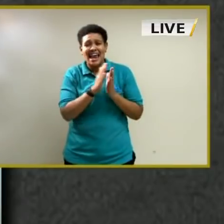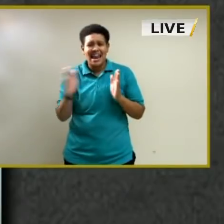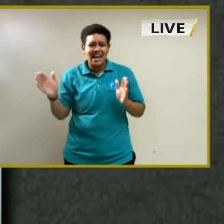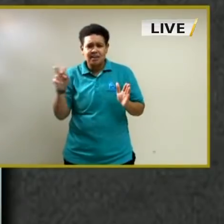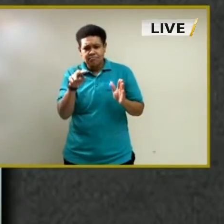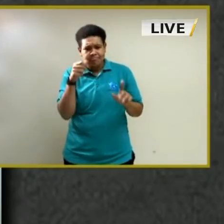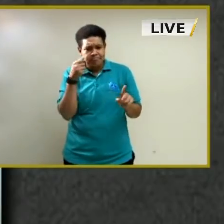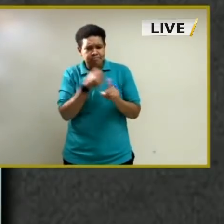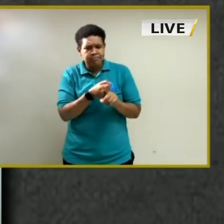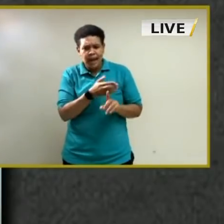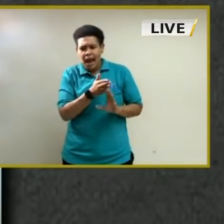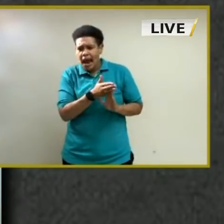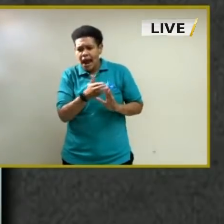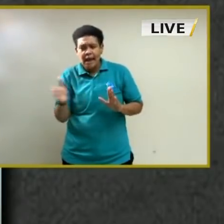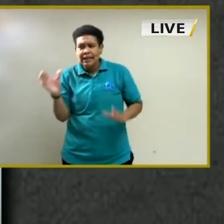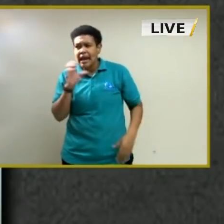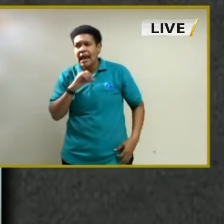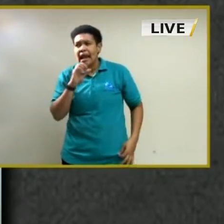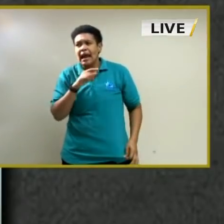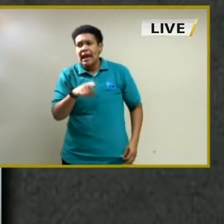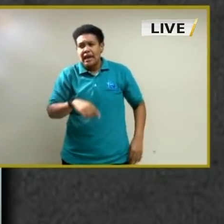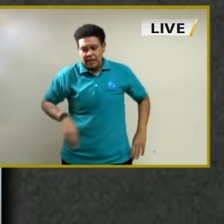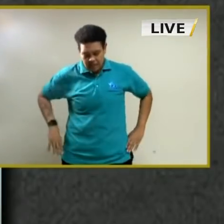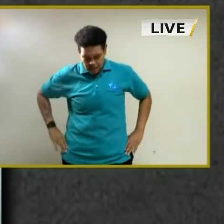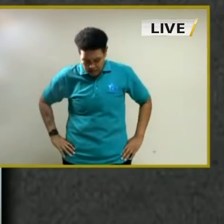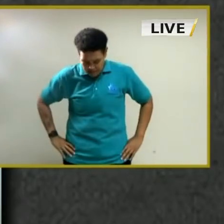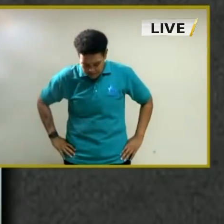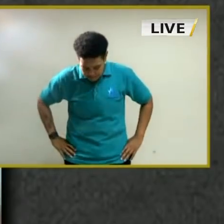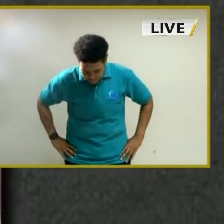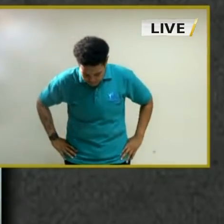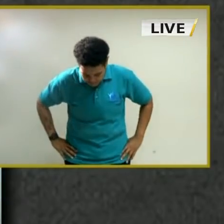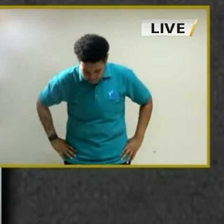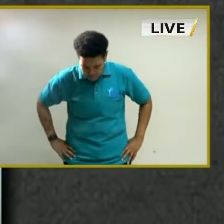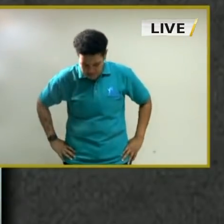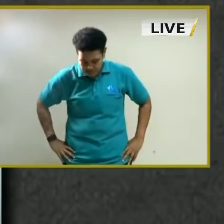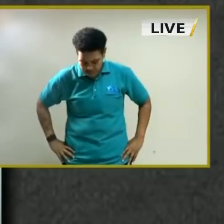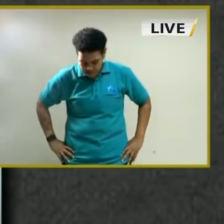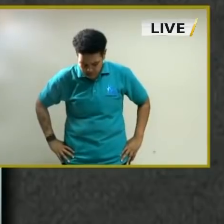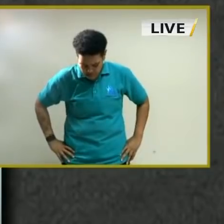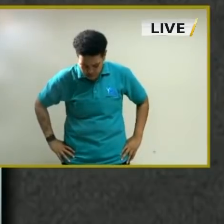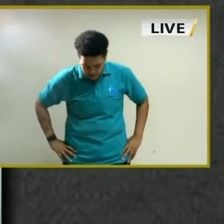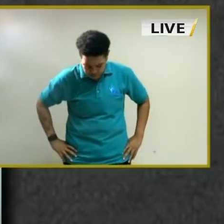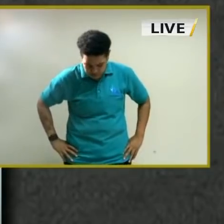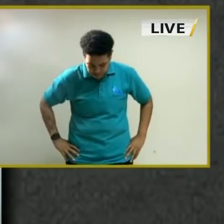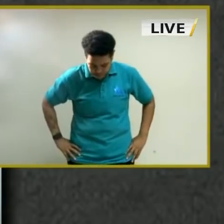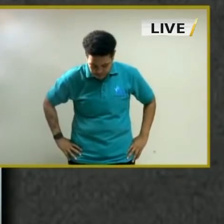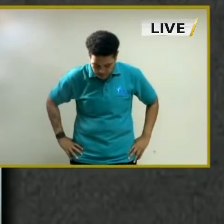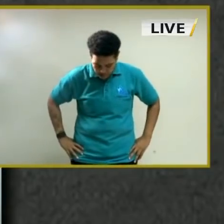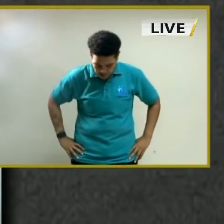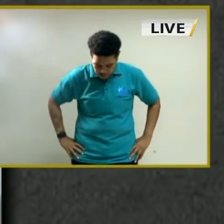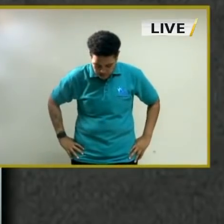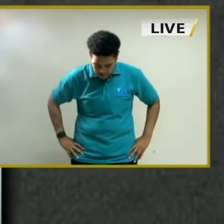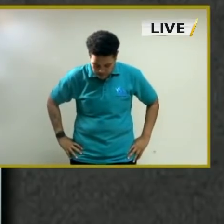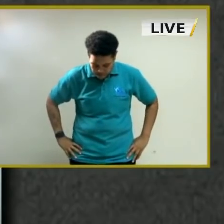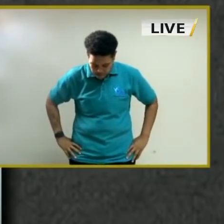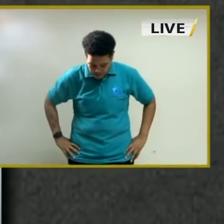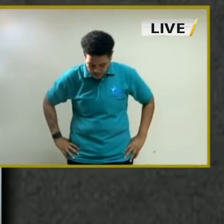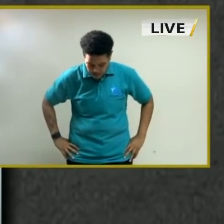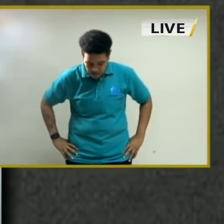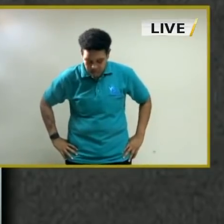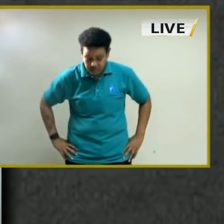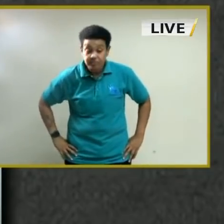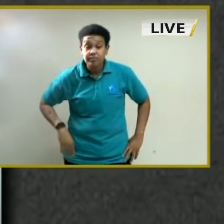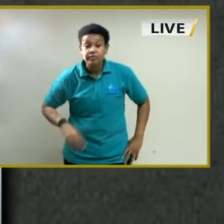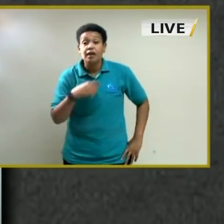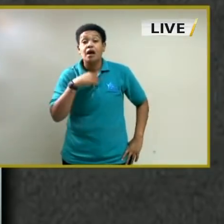are affected, and I am only going to give you information on the